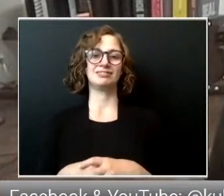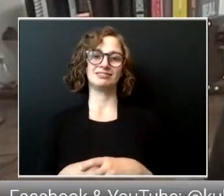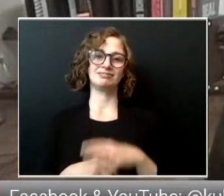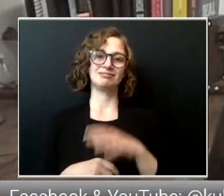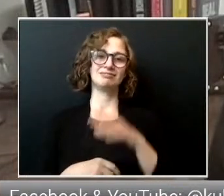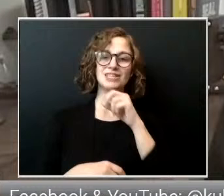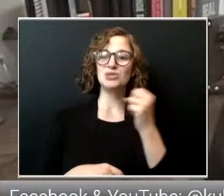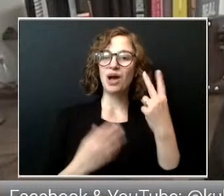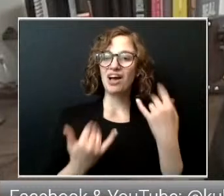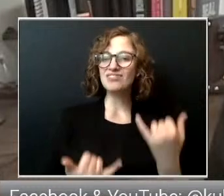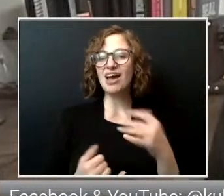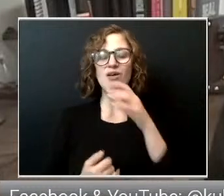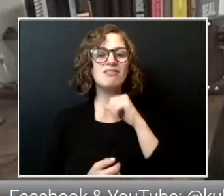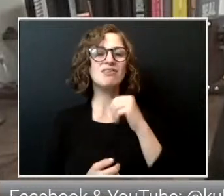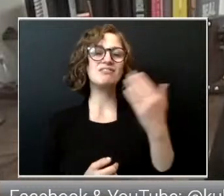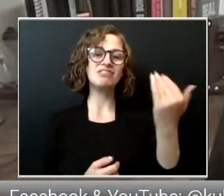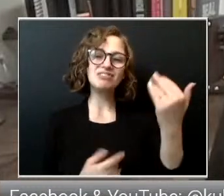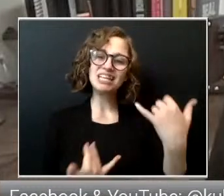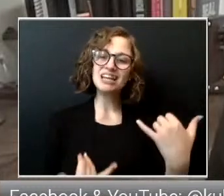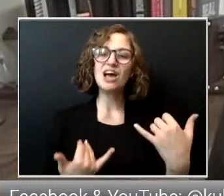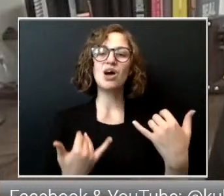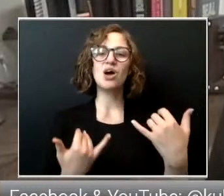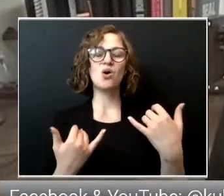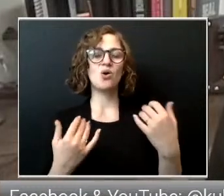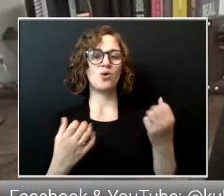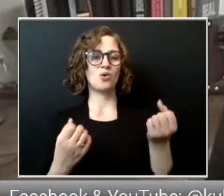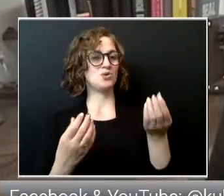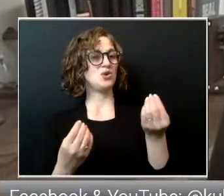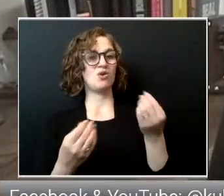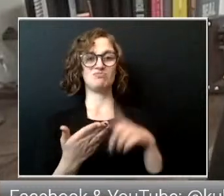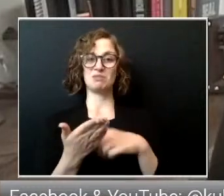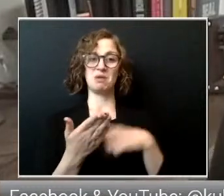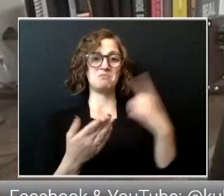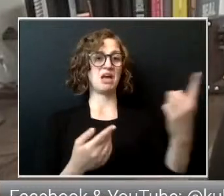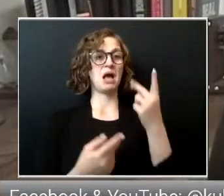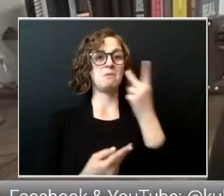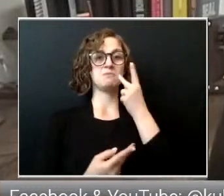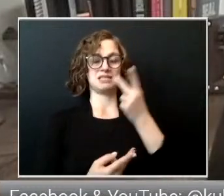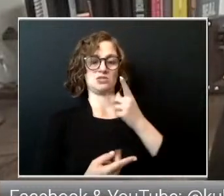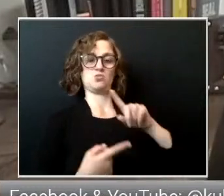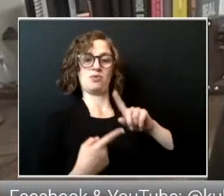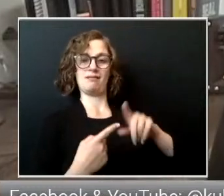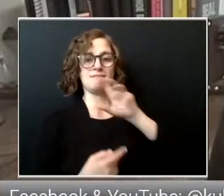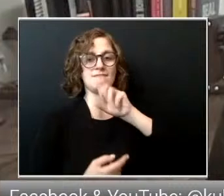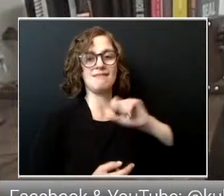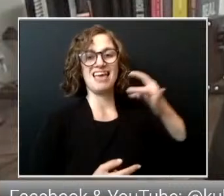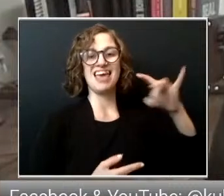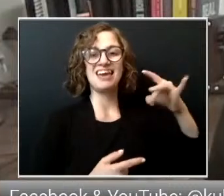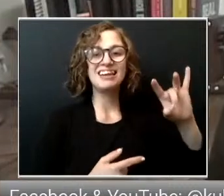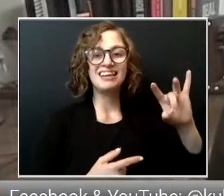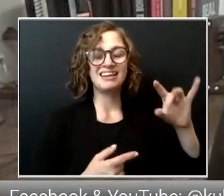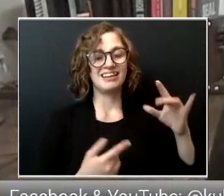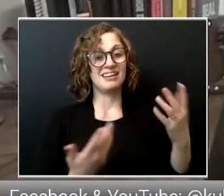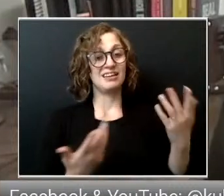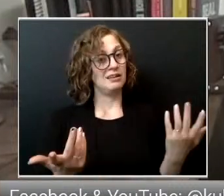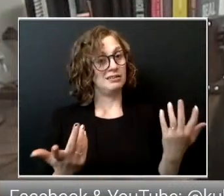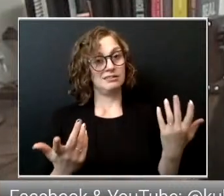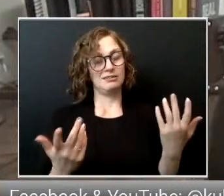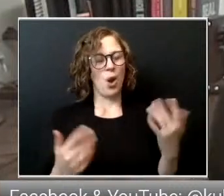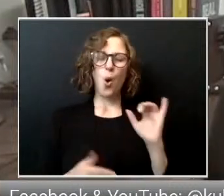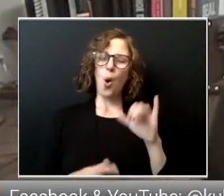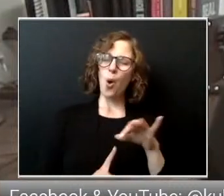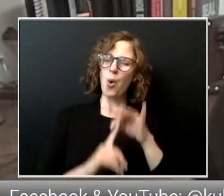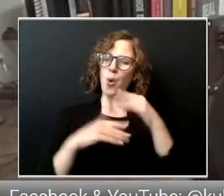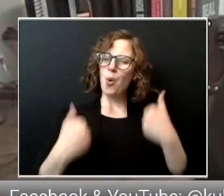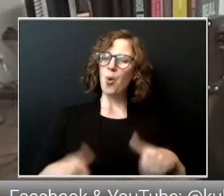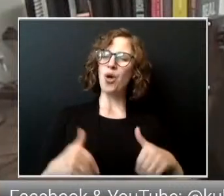15 now, so we've had them come in and see us when they're 18. It's just like, that's special. You just get to kind of know them. And